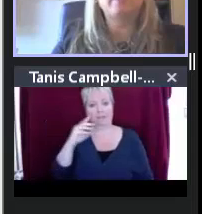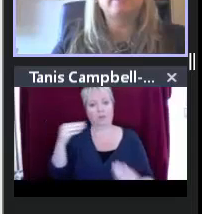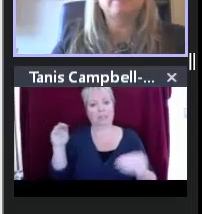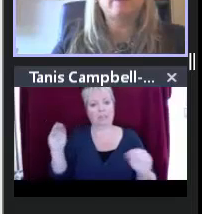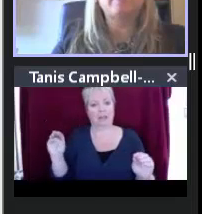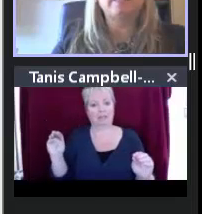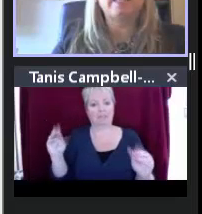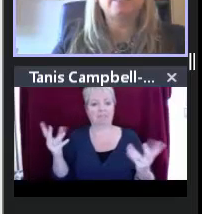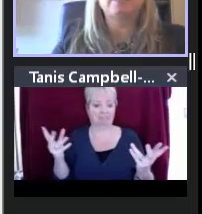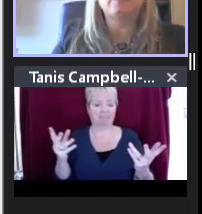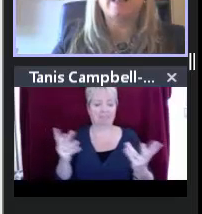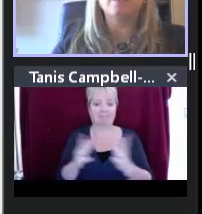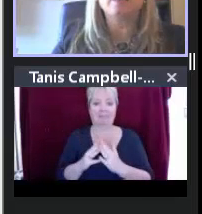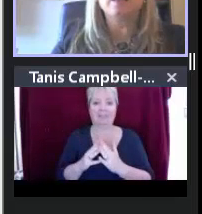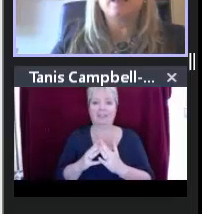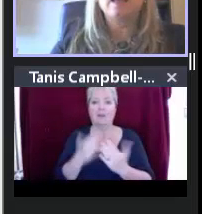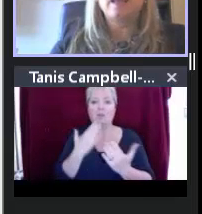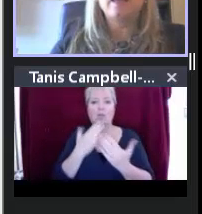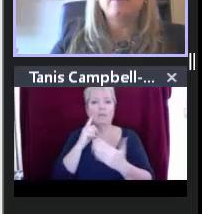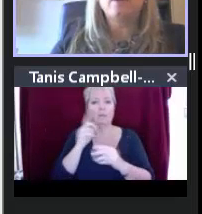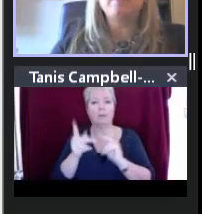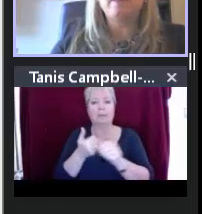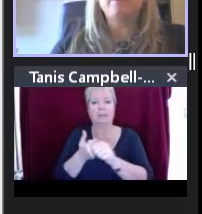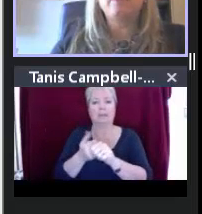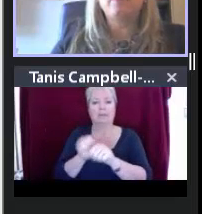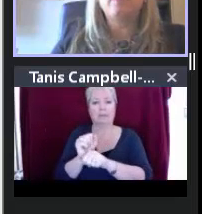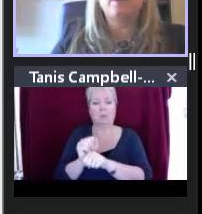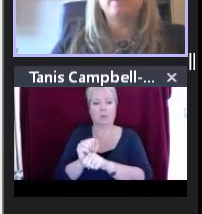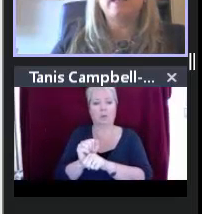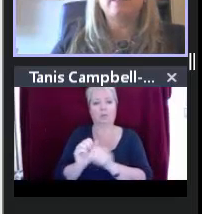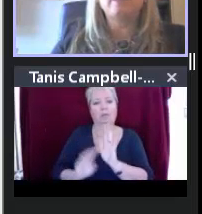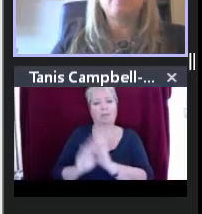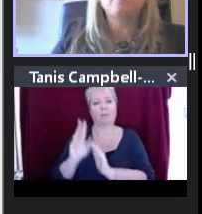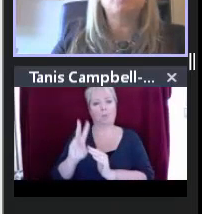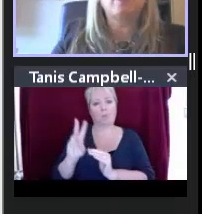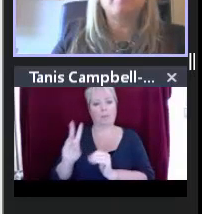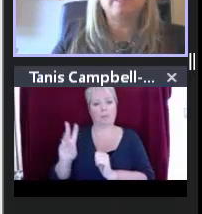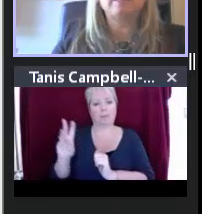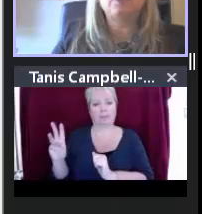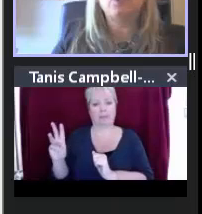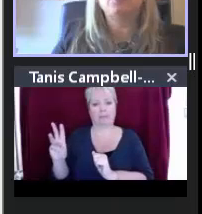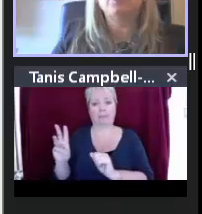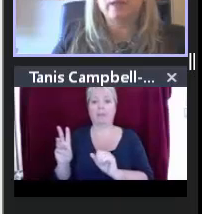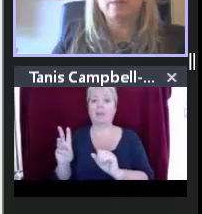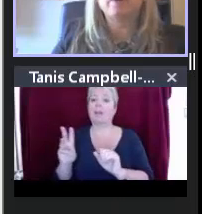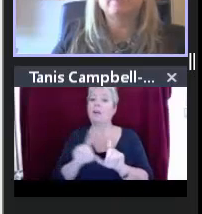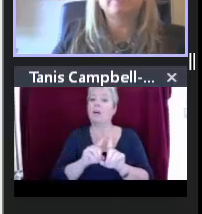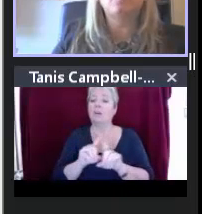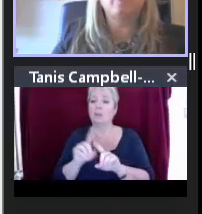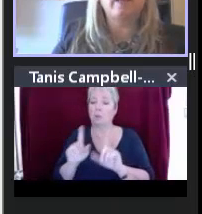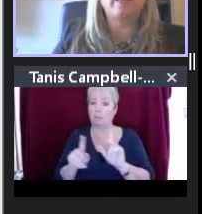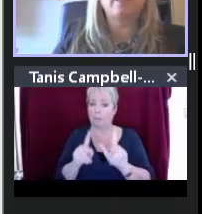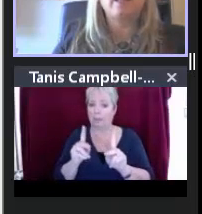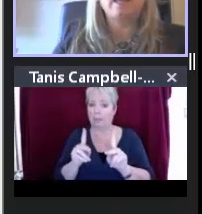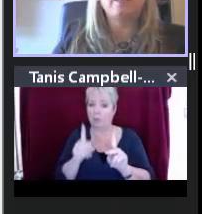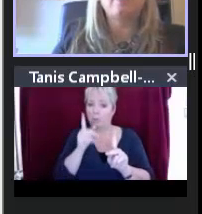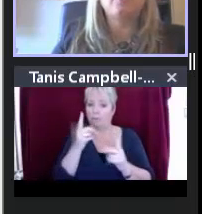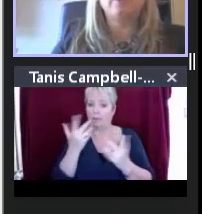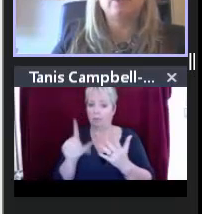entrepreneur to build a business website as well. And there are people who are getting jobs as junior developers,